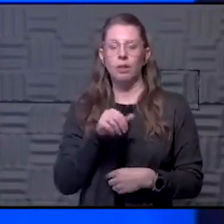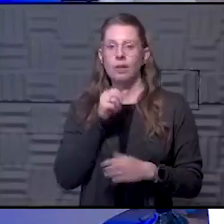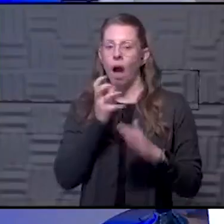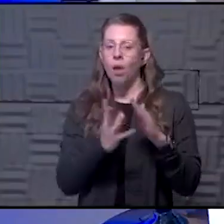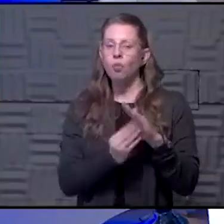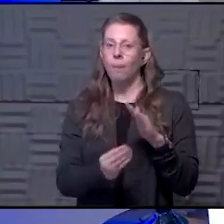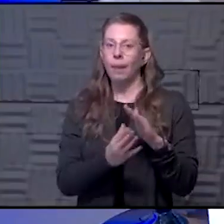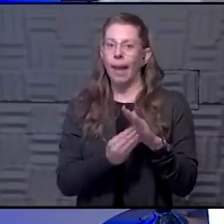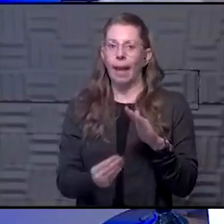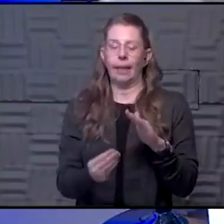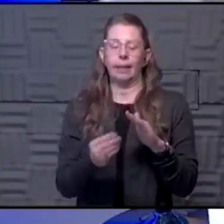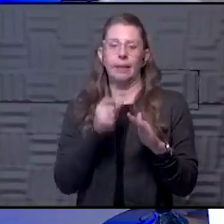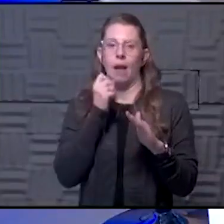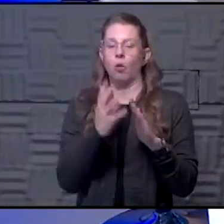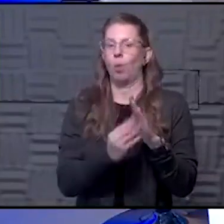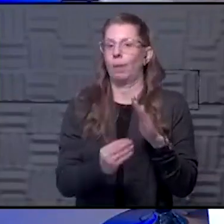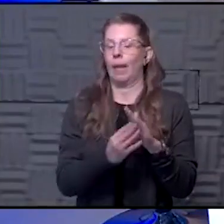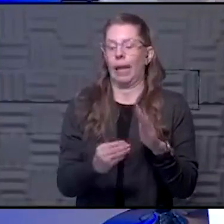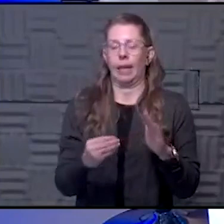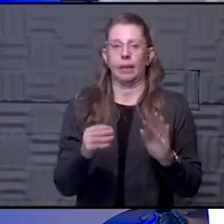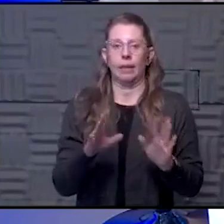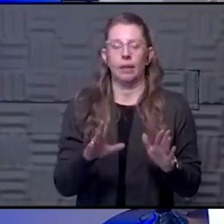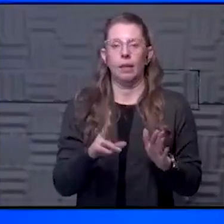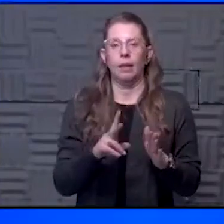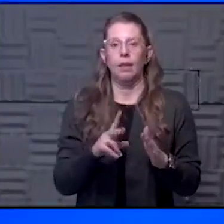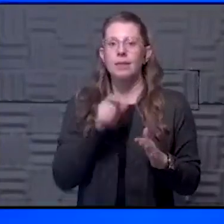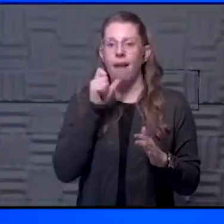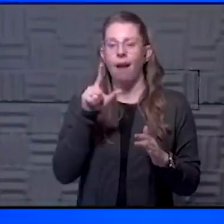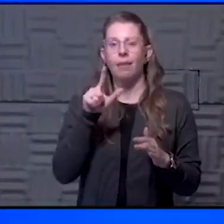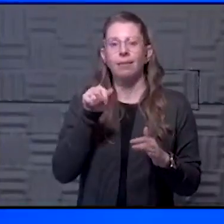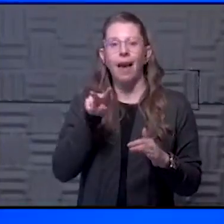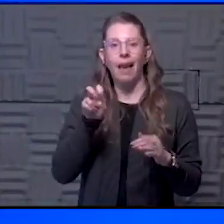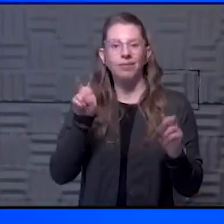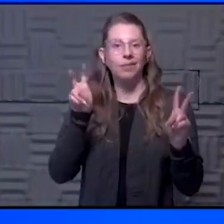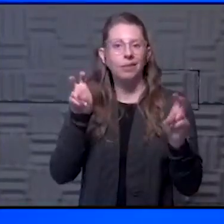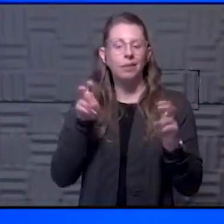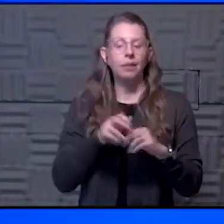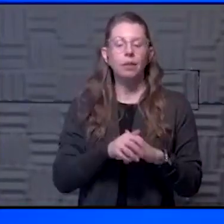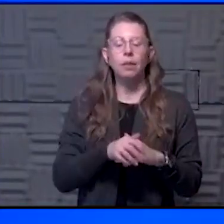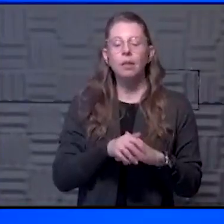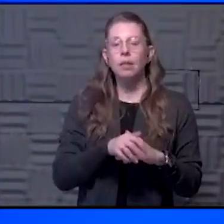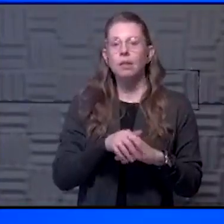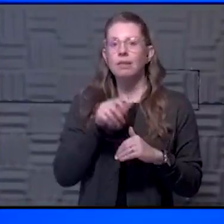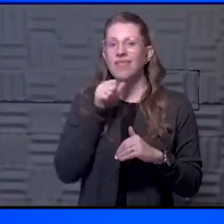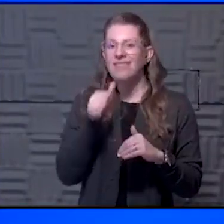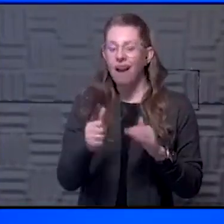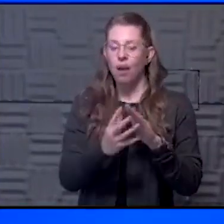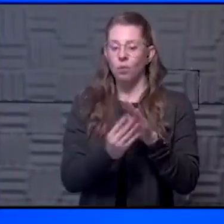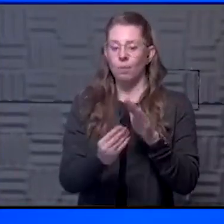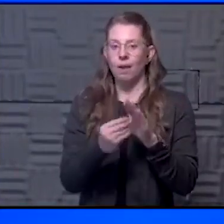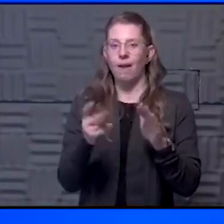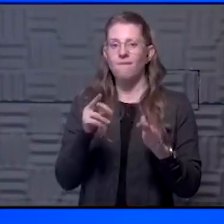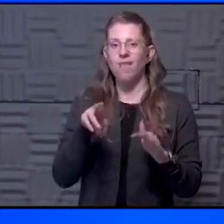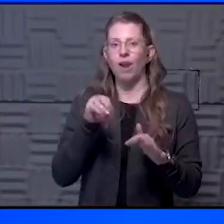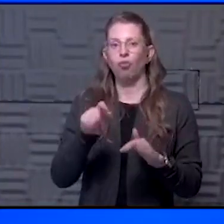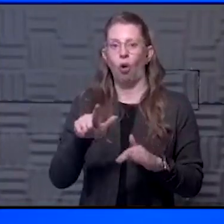non-replicating. So it's a non-replicating. So it's not quote unquote live. It is a non-replicating viral